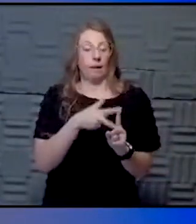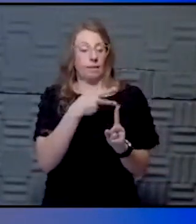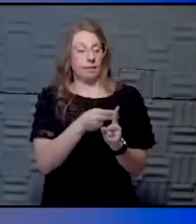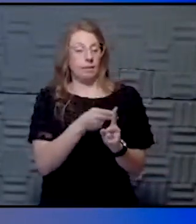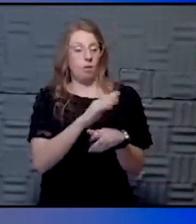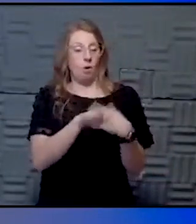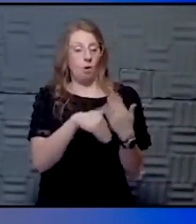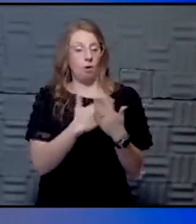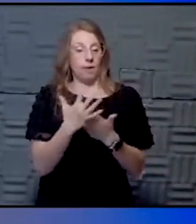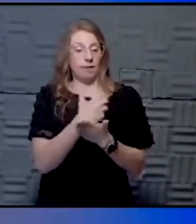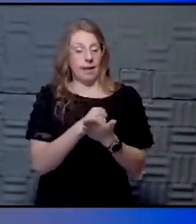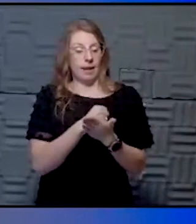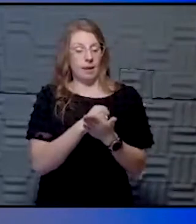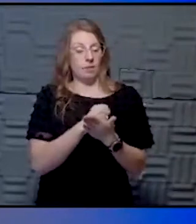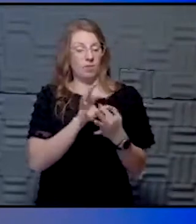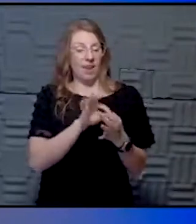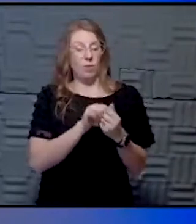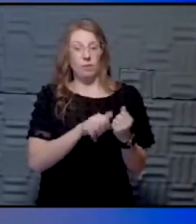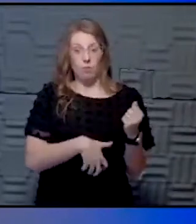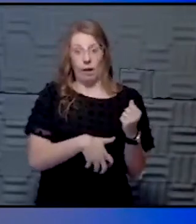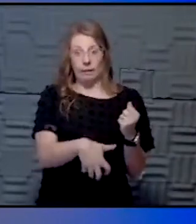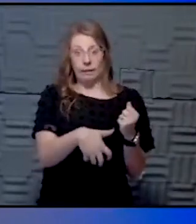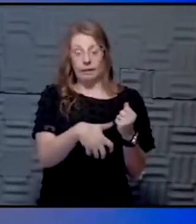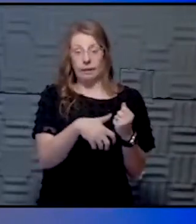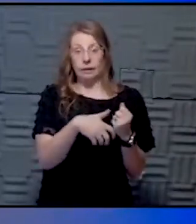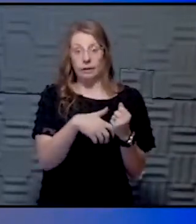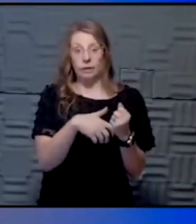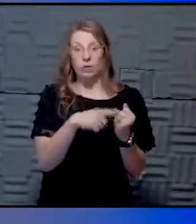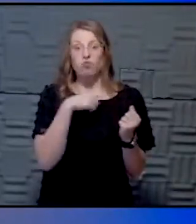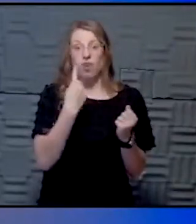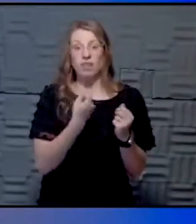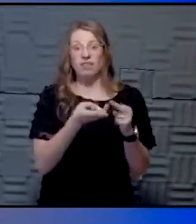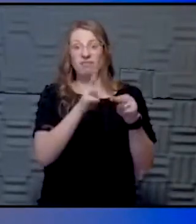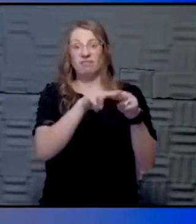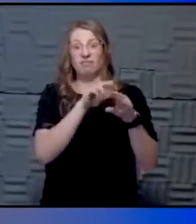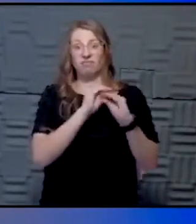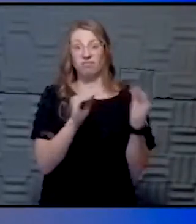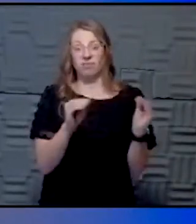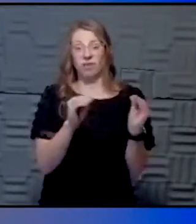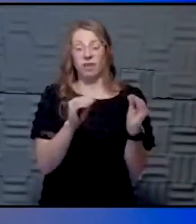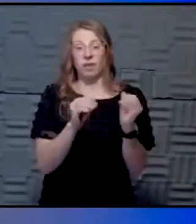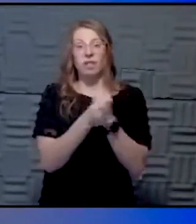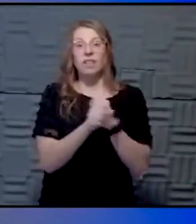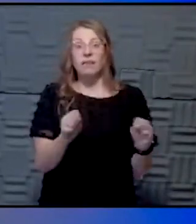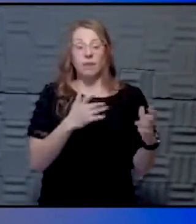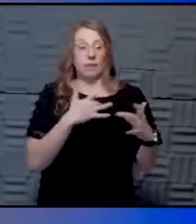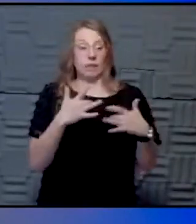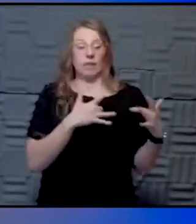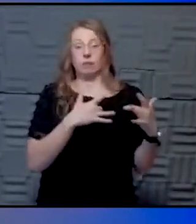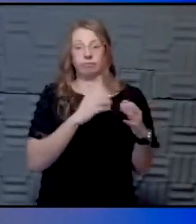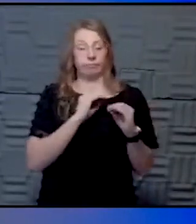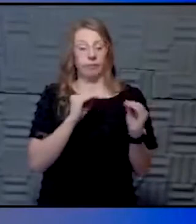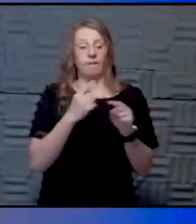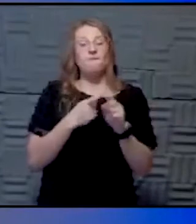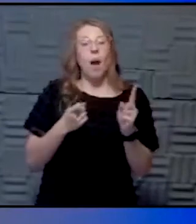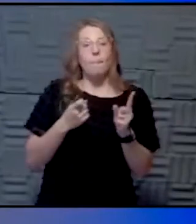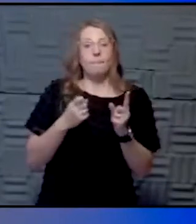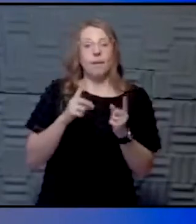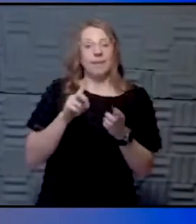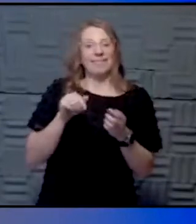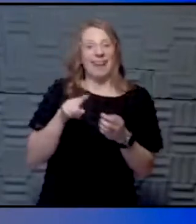the data that we have in pregnancy is that there's no increased risk, no safety data, no safety concerns that have arisen from the data.